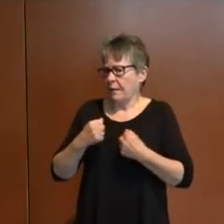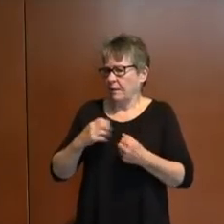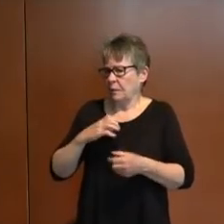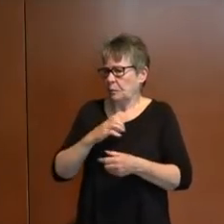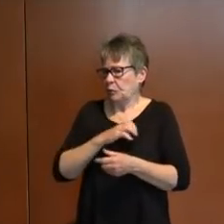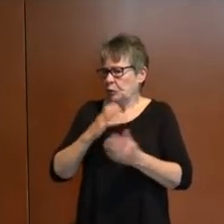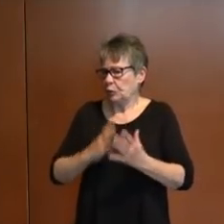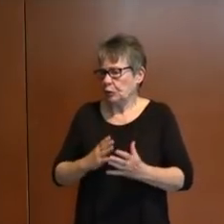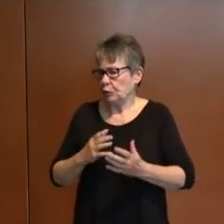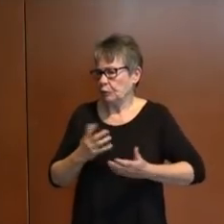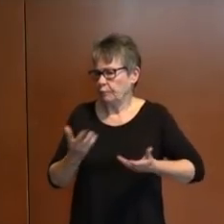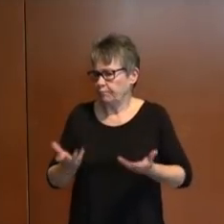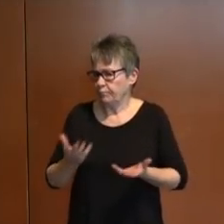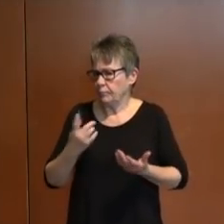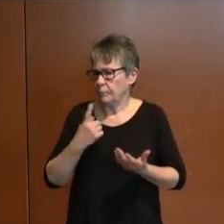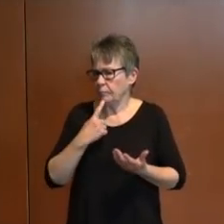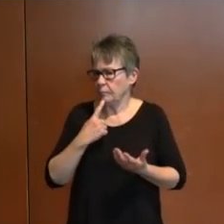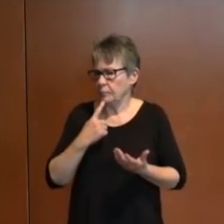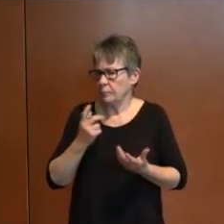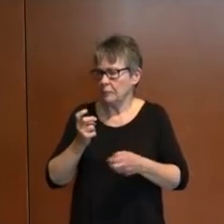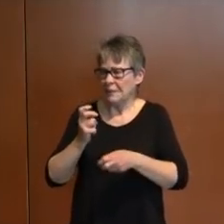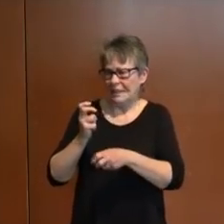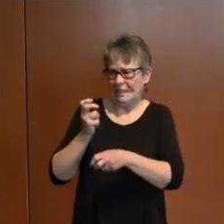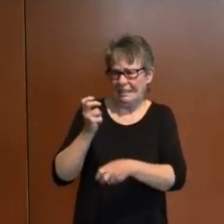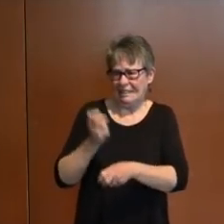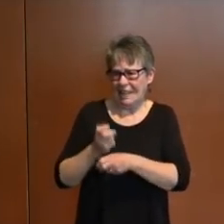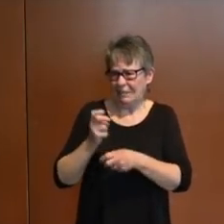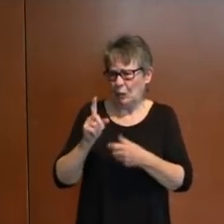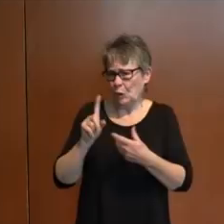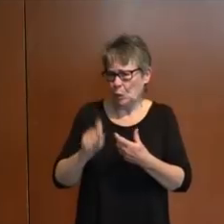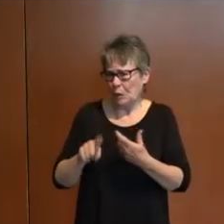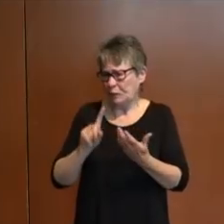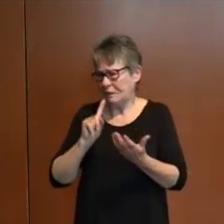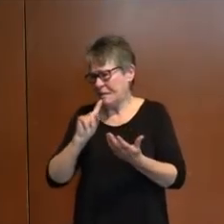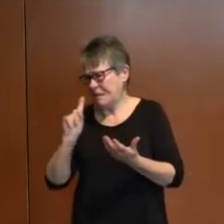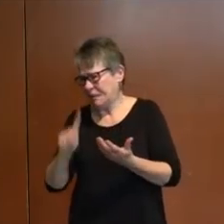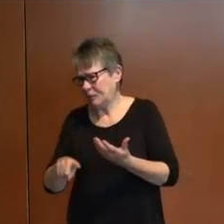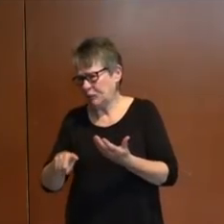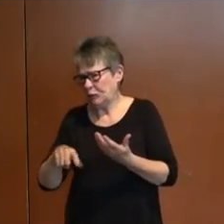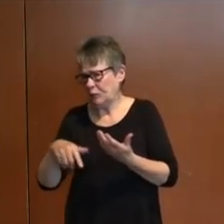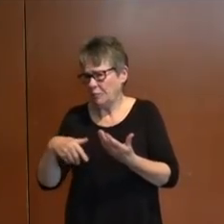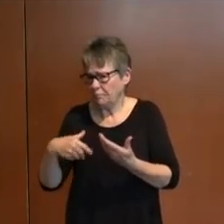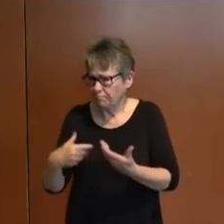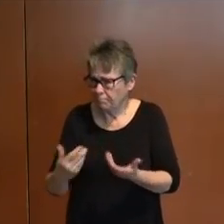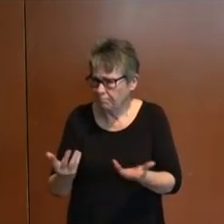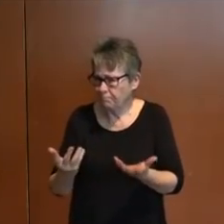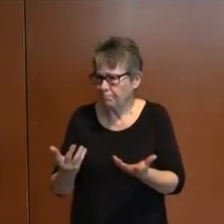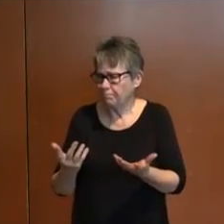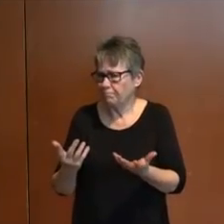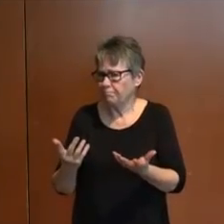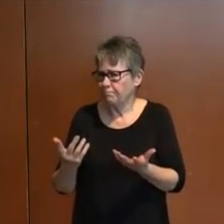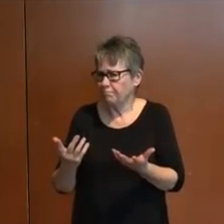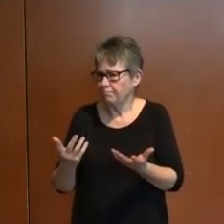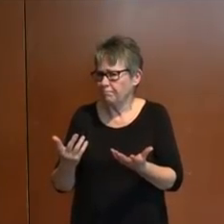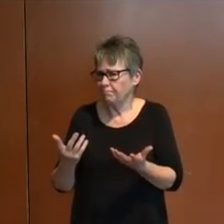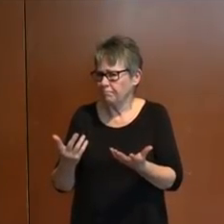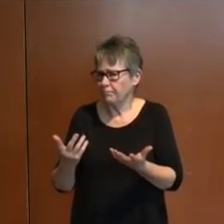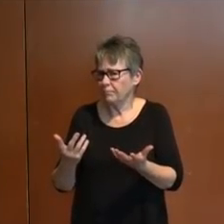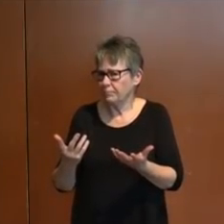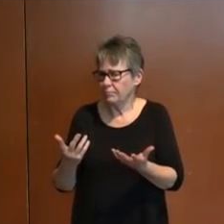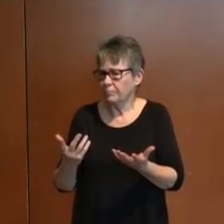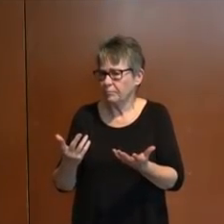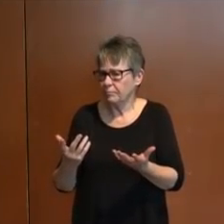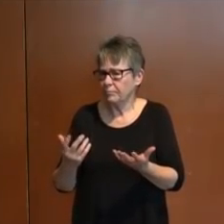difficult question to answer and be responsive to, and that